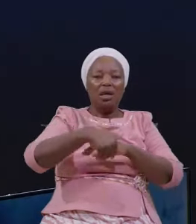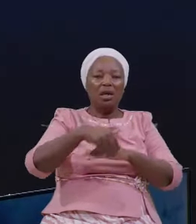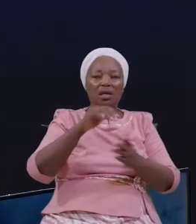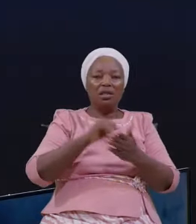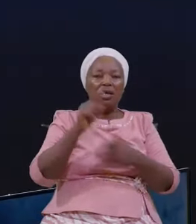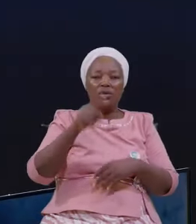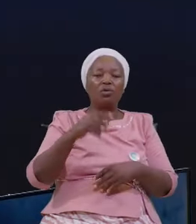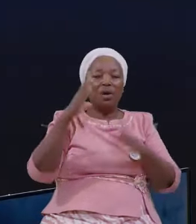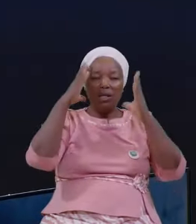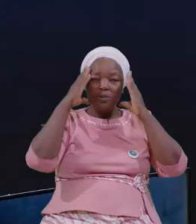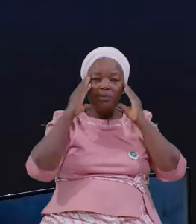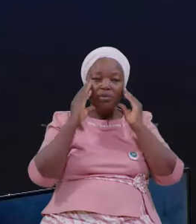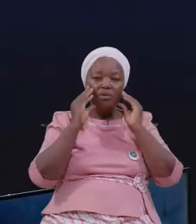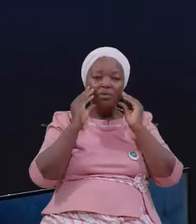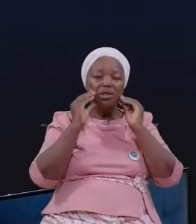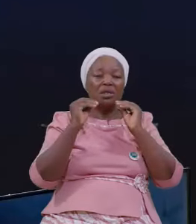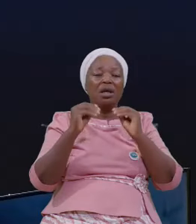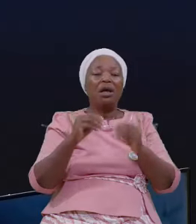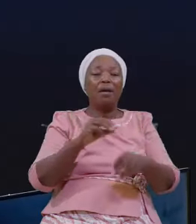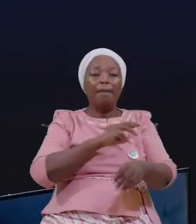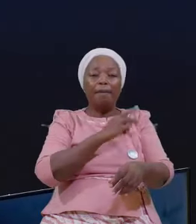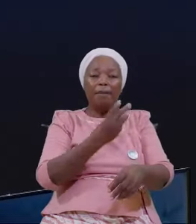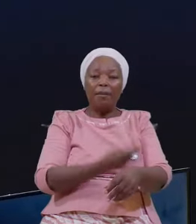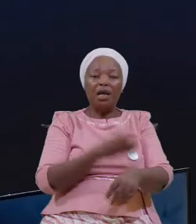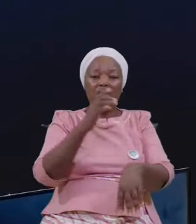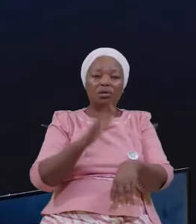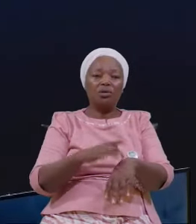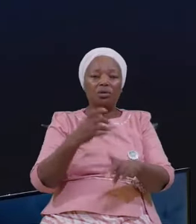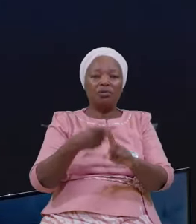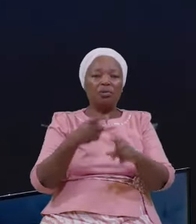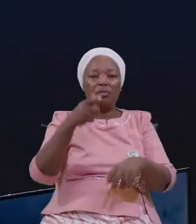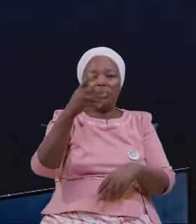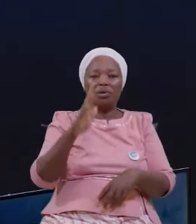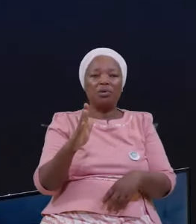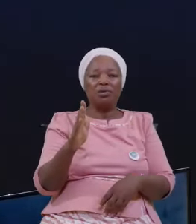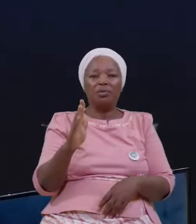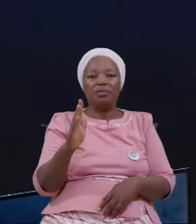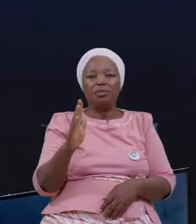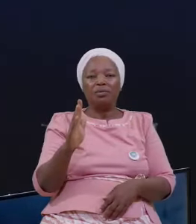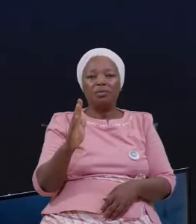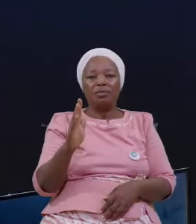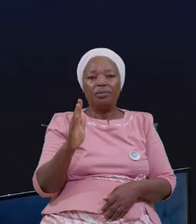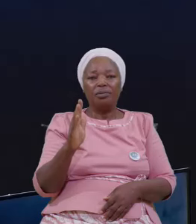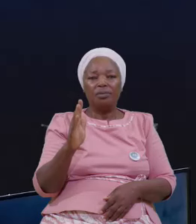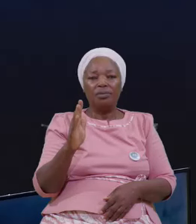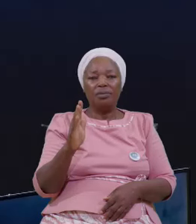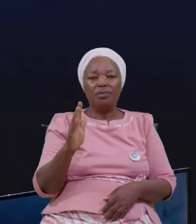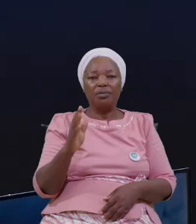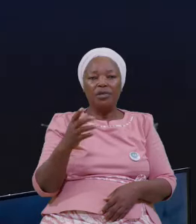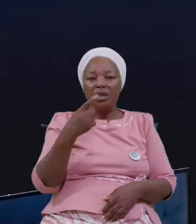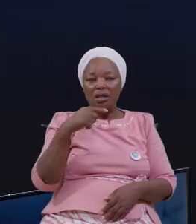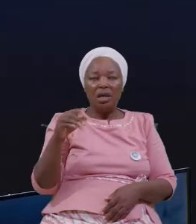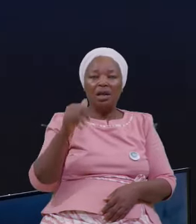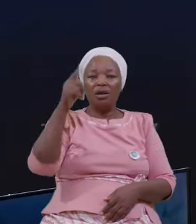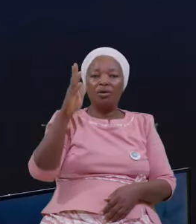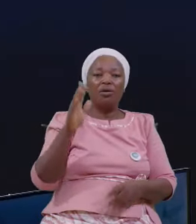experience the mighty touch of God. Be getting ready, telling God what you want Him to do